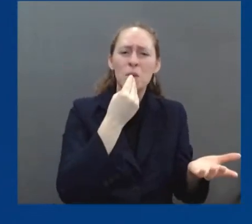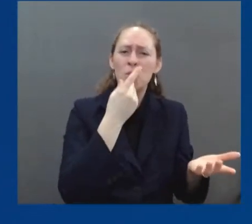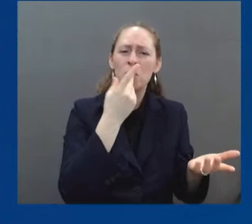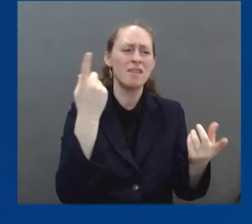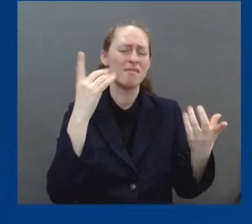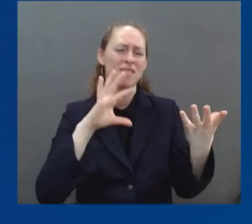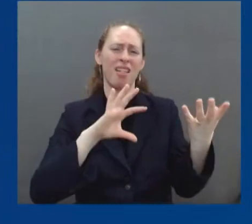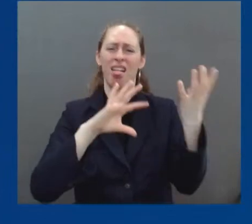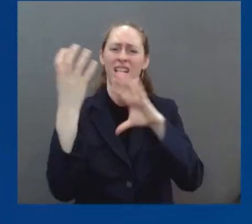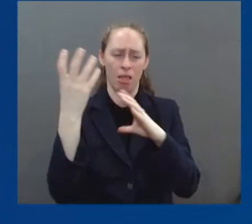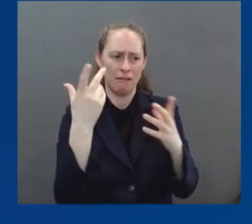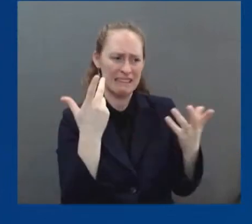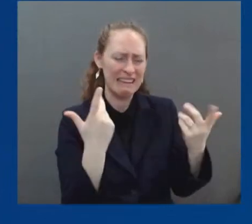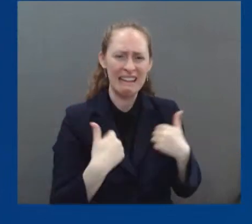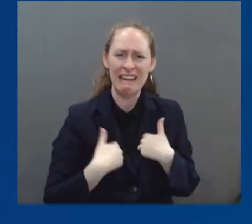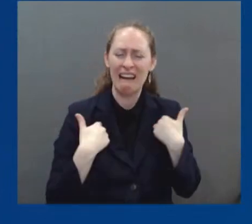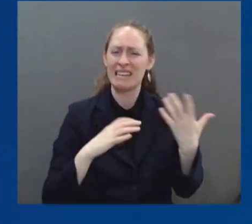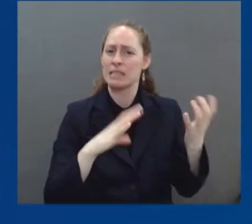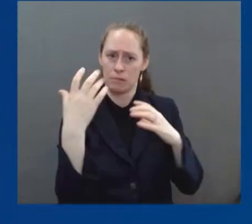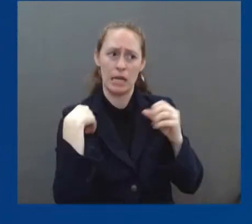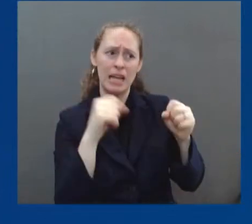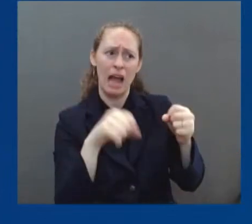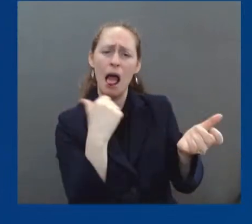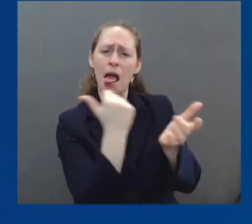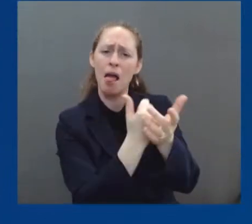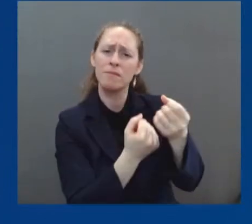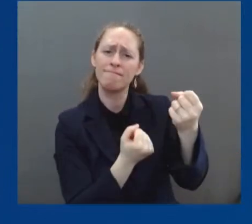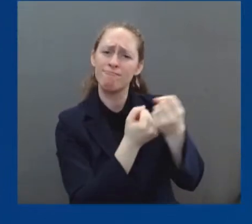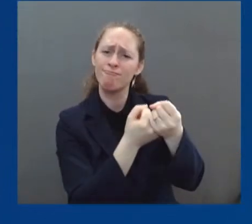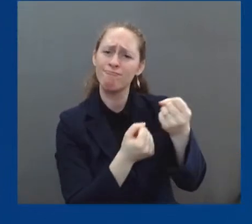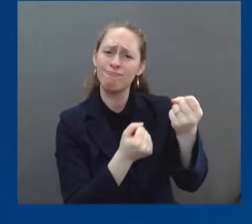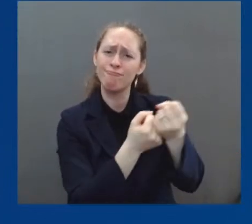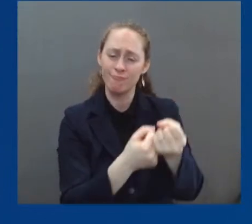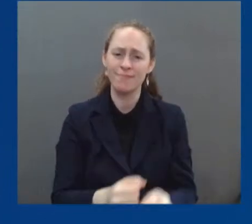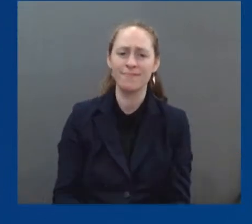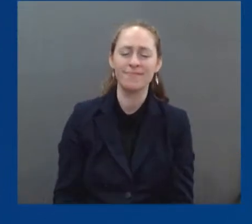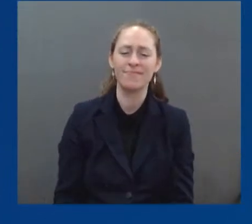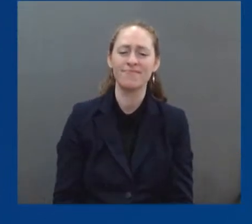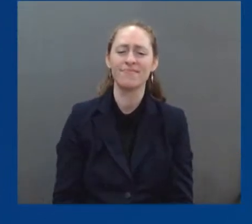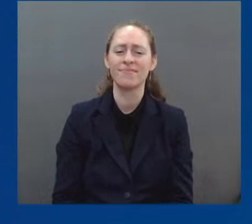to more quickly access over 100 million Moderna vaccine doses.